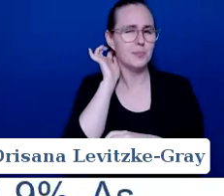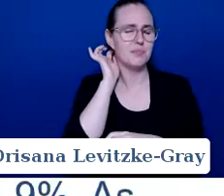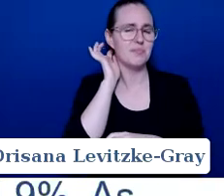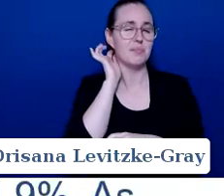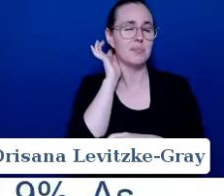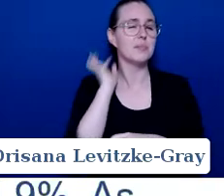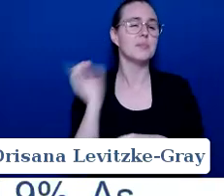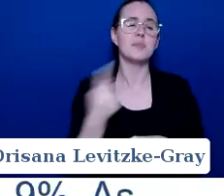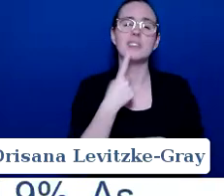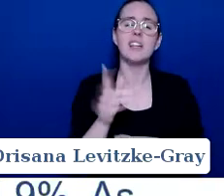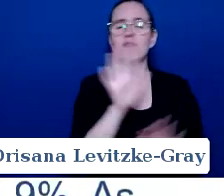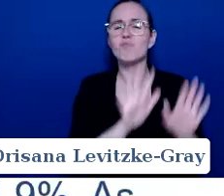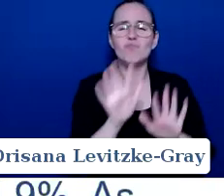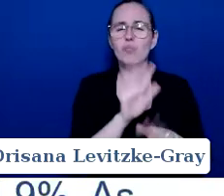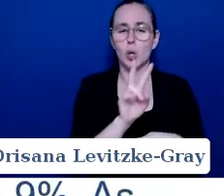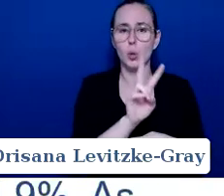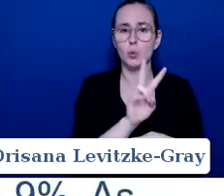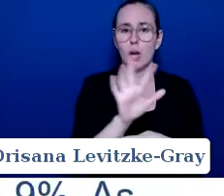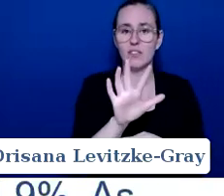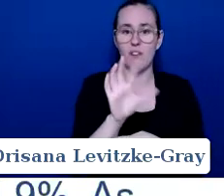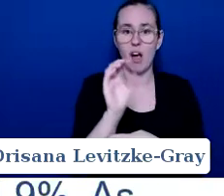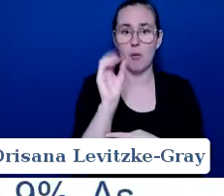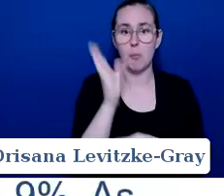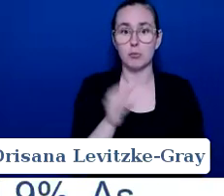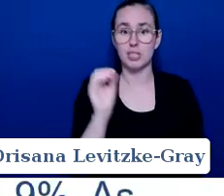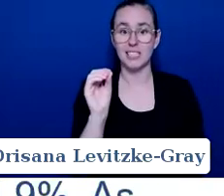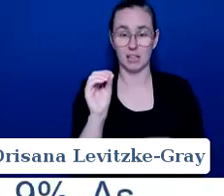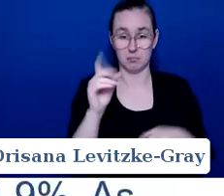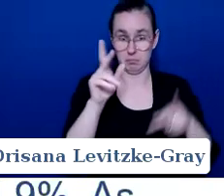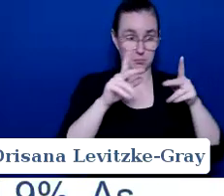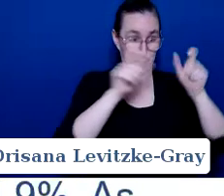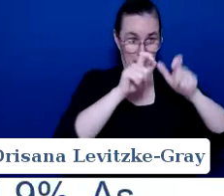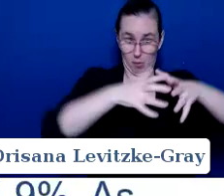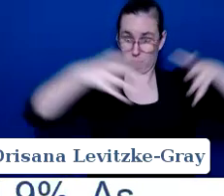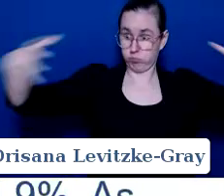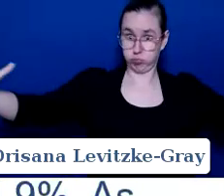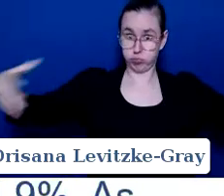some different form of disability. It's very important, because this tool connected